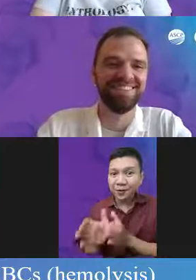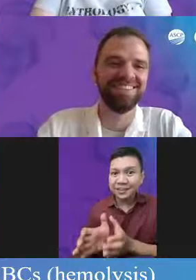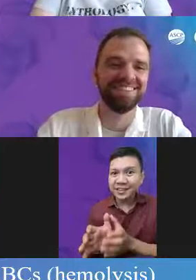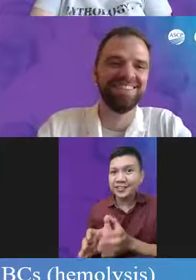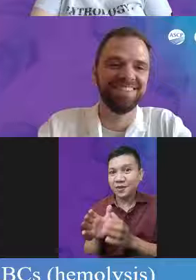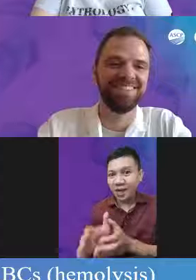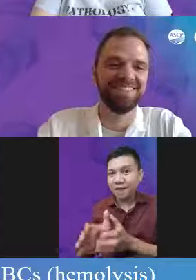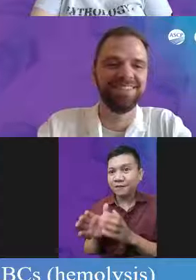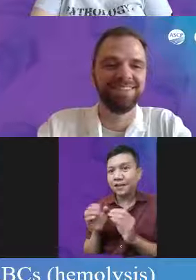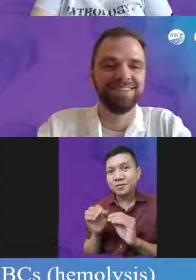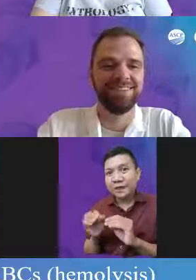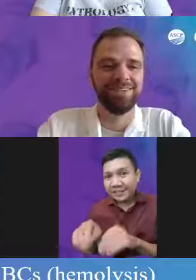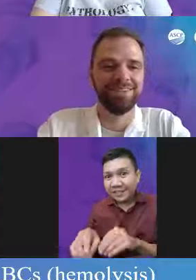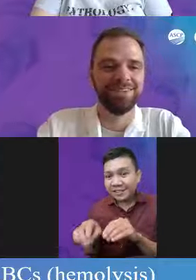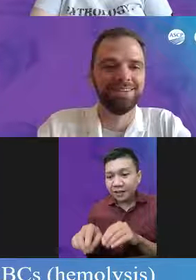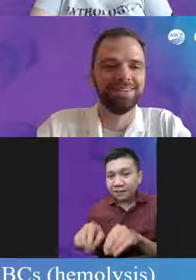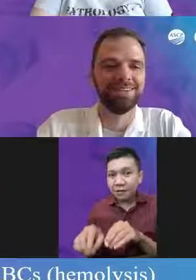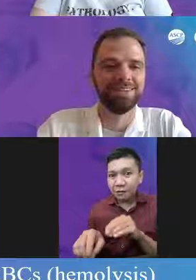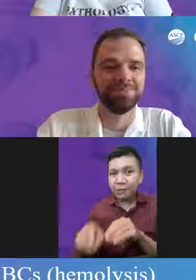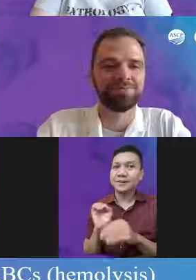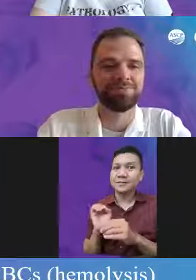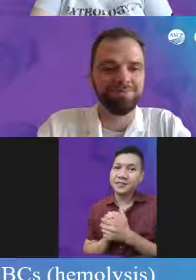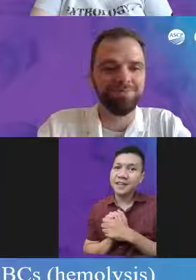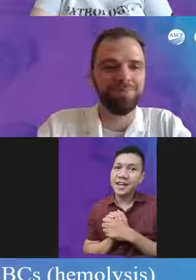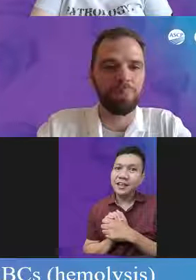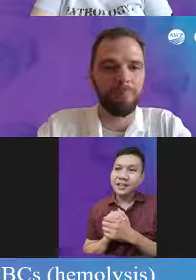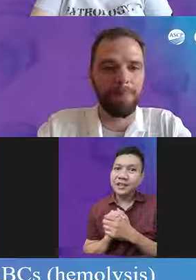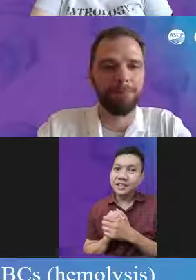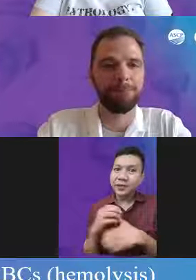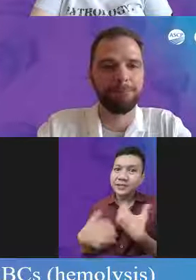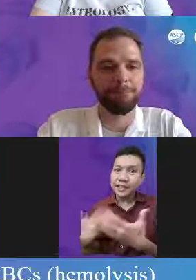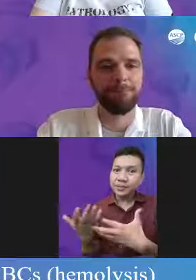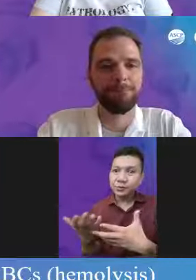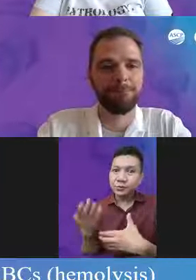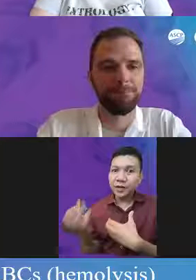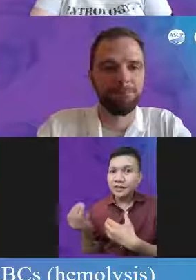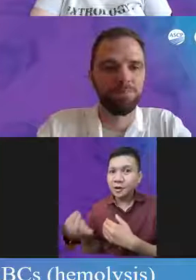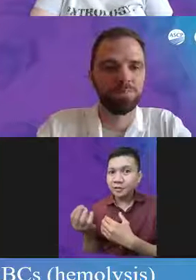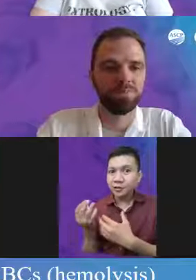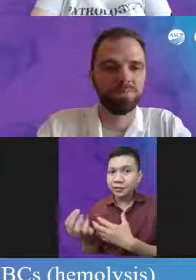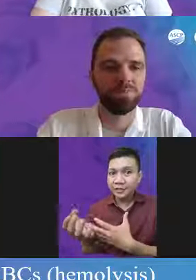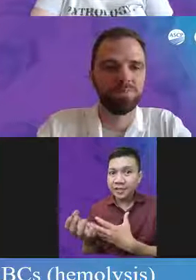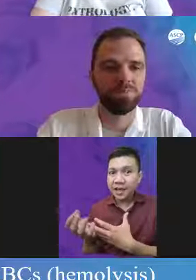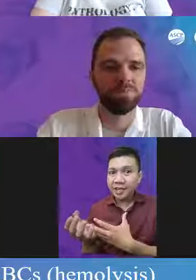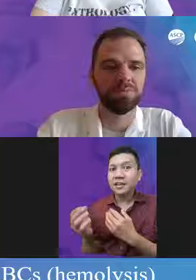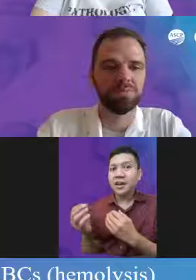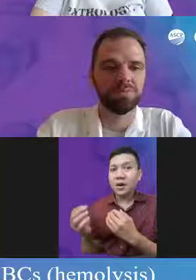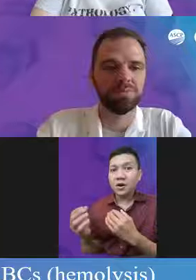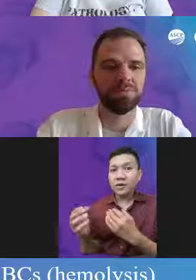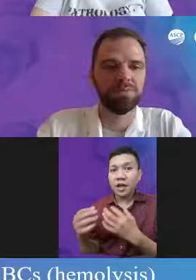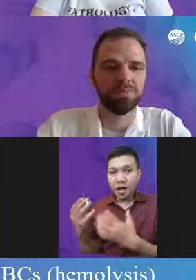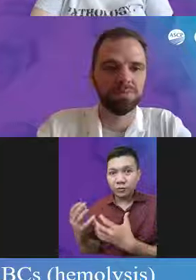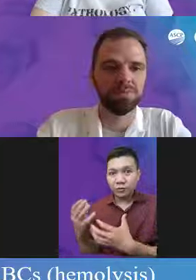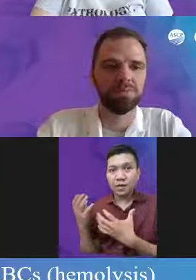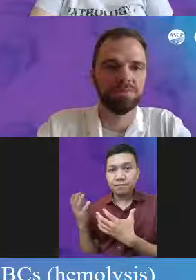The important thing is you have to make sense of the report, because that translates to what the doctor will decide